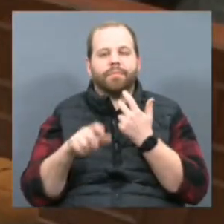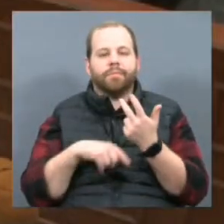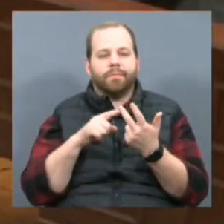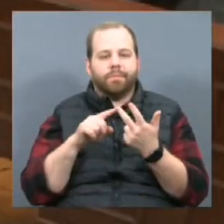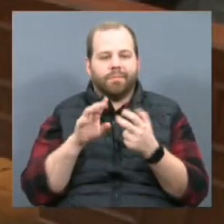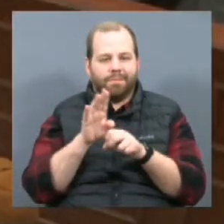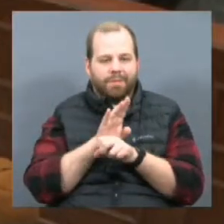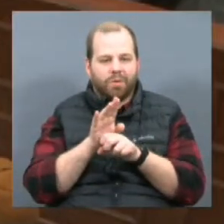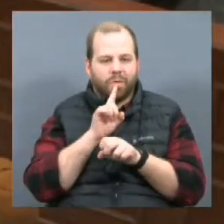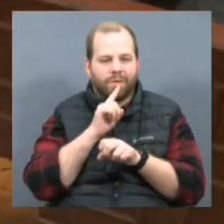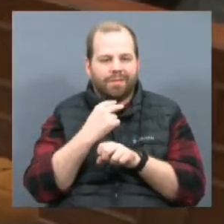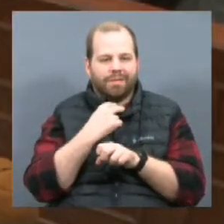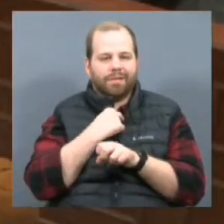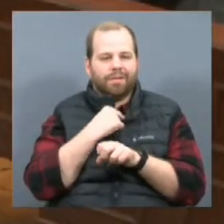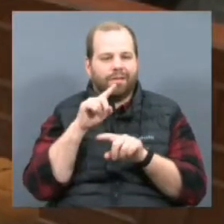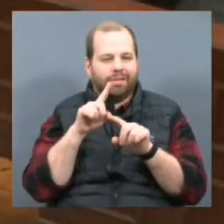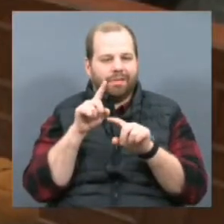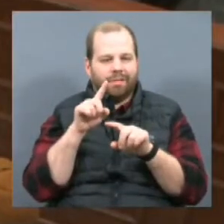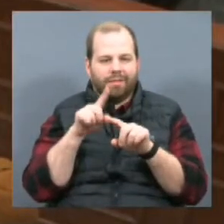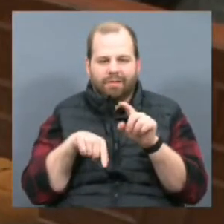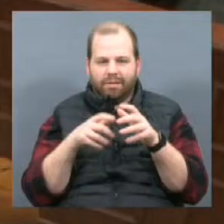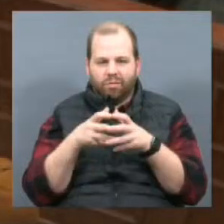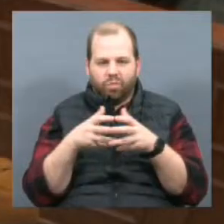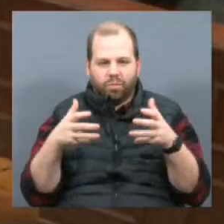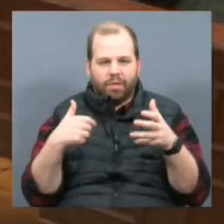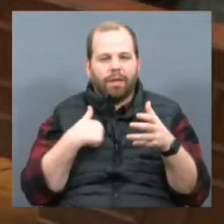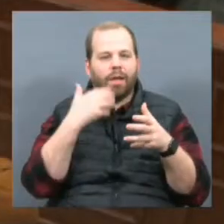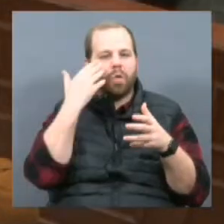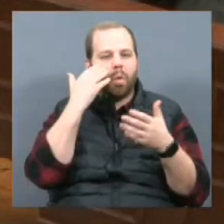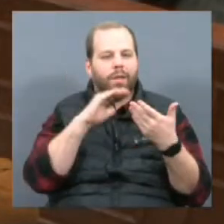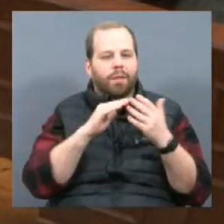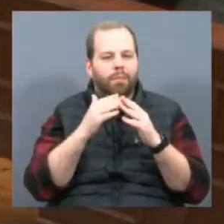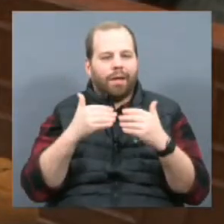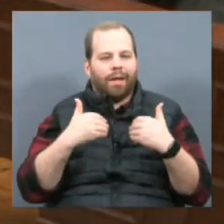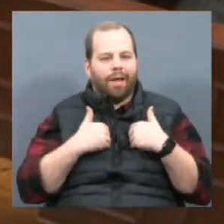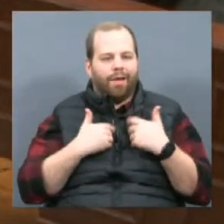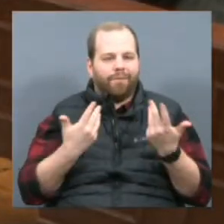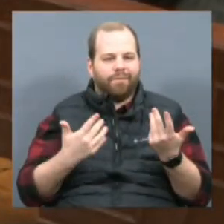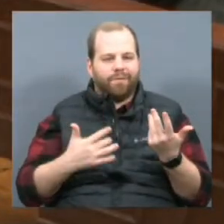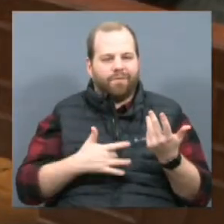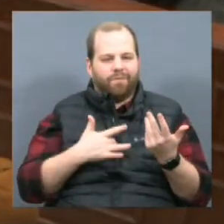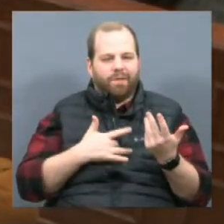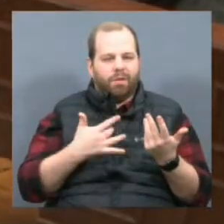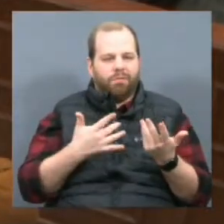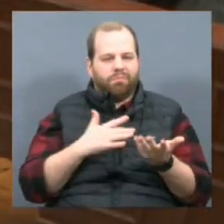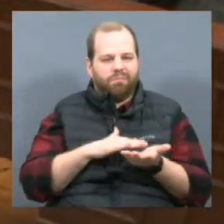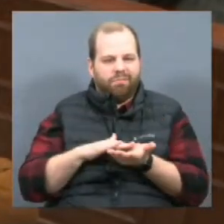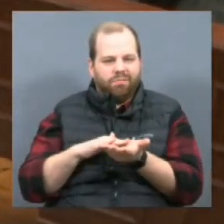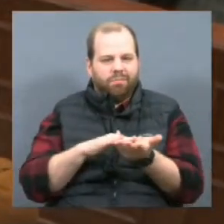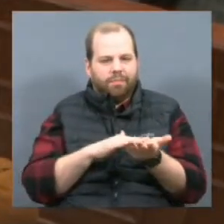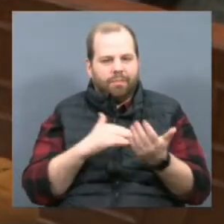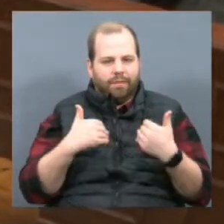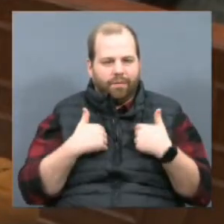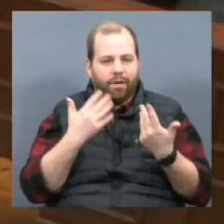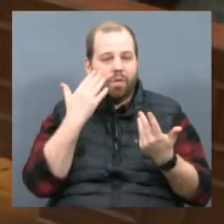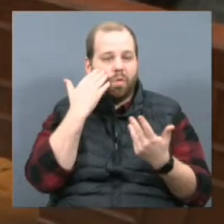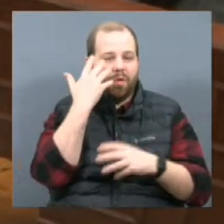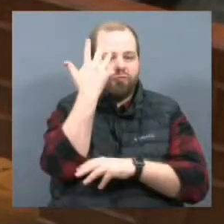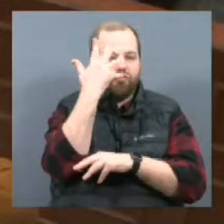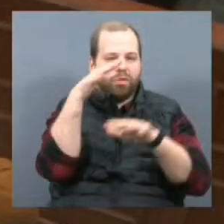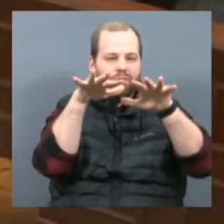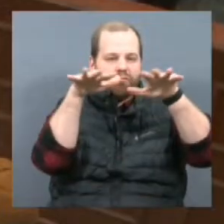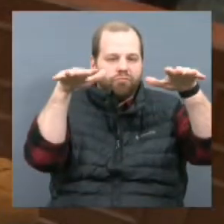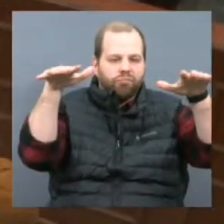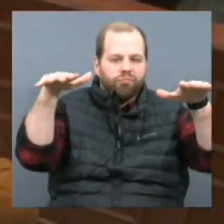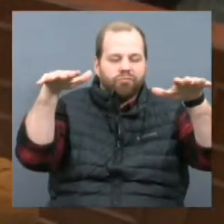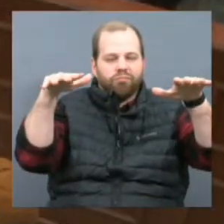are landlocked. And I know the neighborhood has a feel to it, and I know that the trees are awesome, and again,